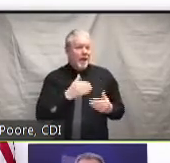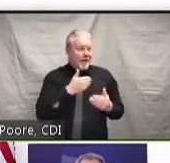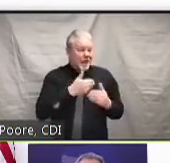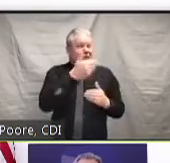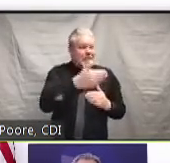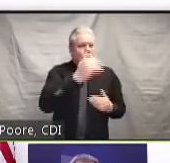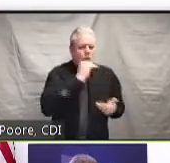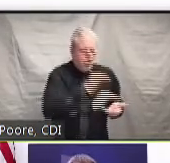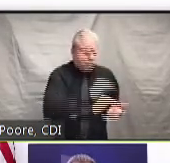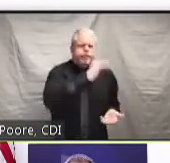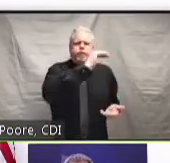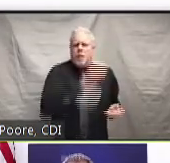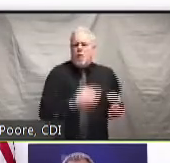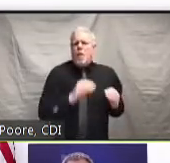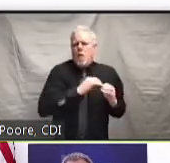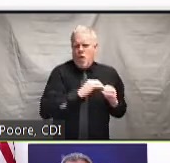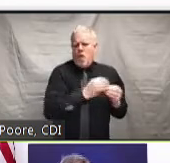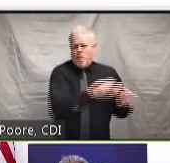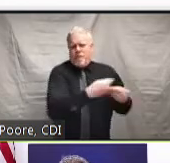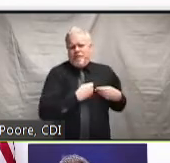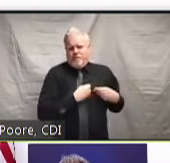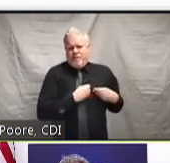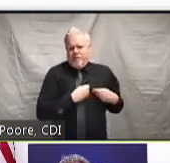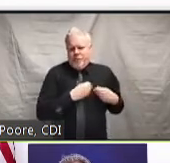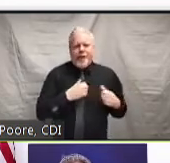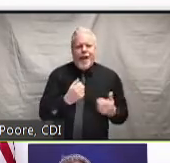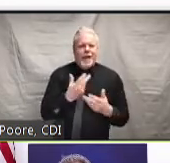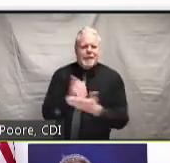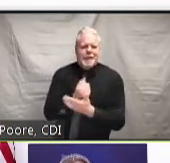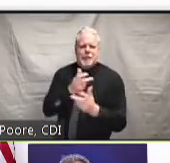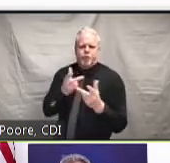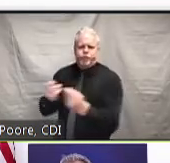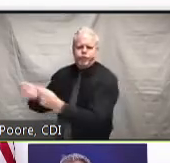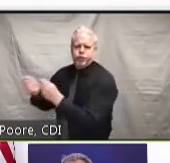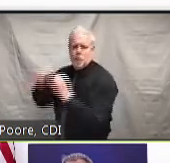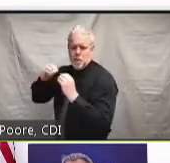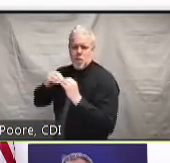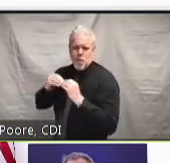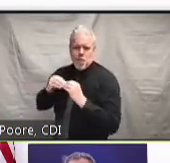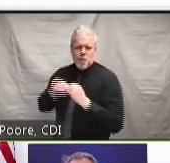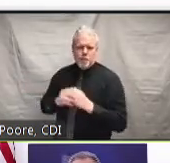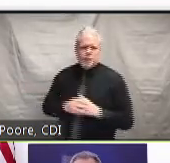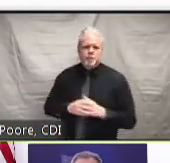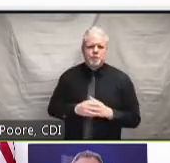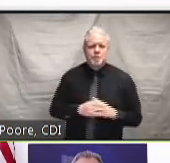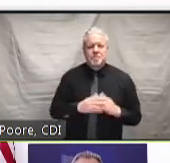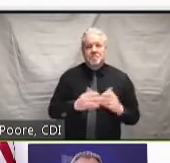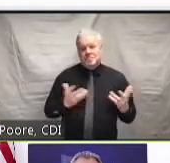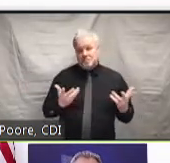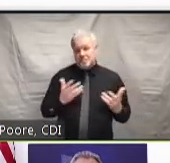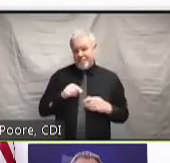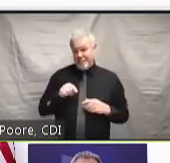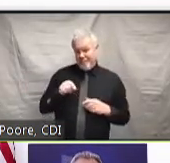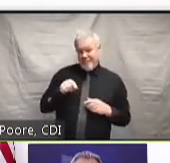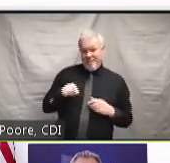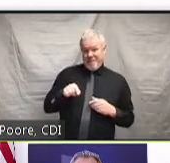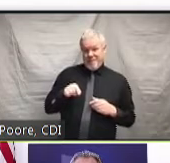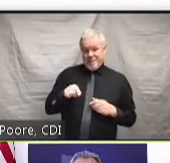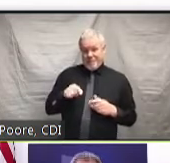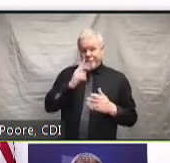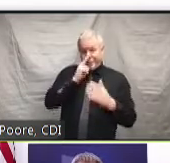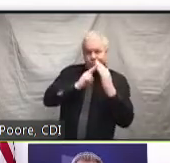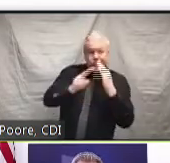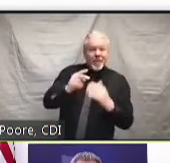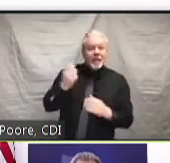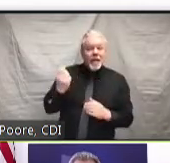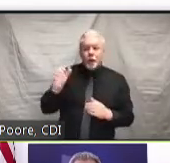week's supply will be and what it will look like. So it's very difficult to know into the future what it will be, but